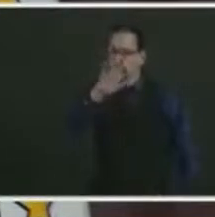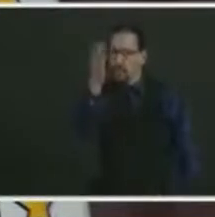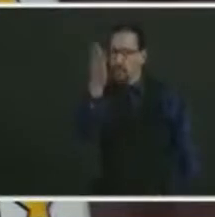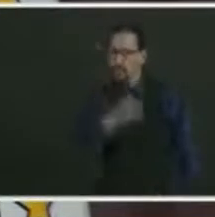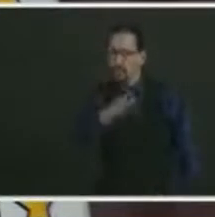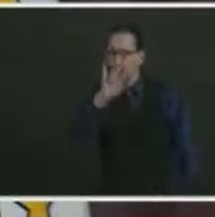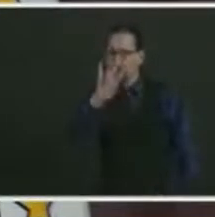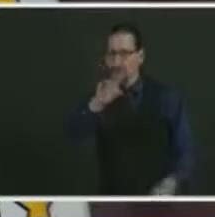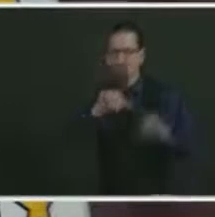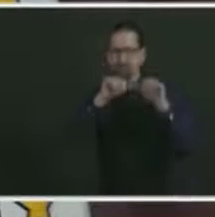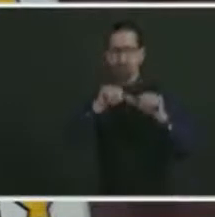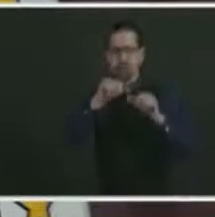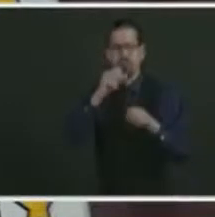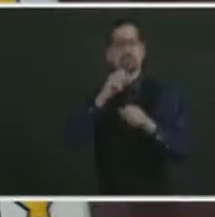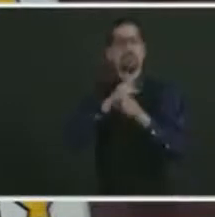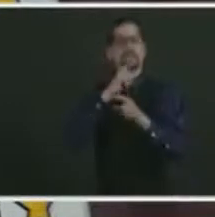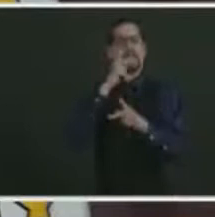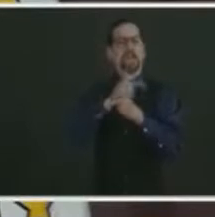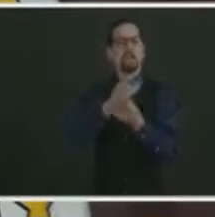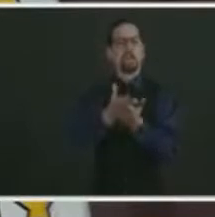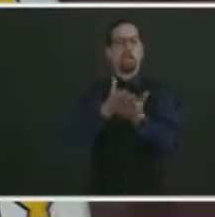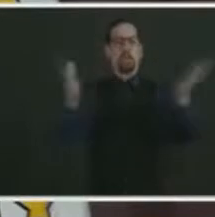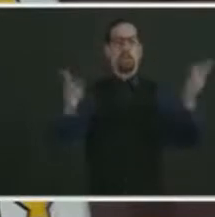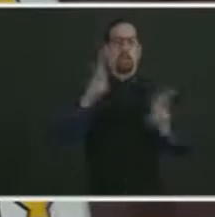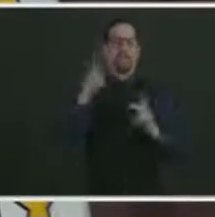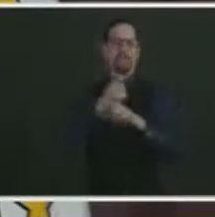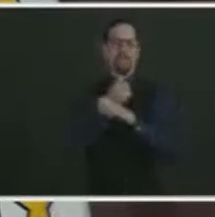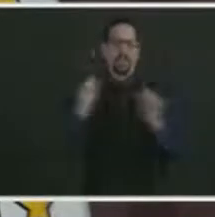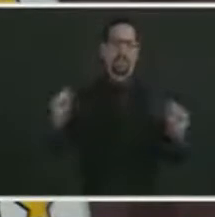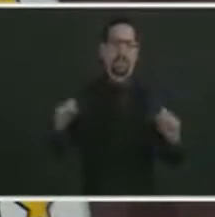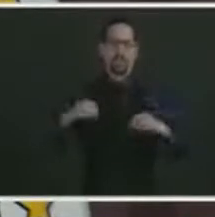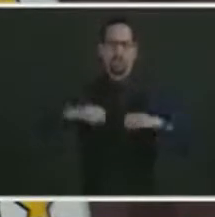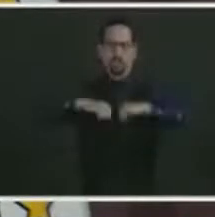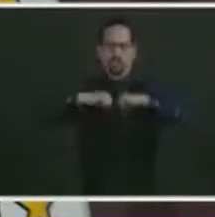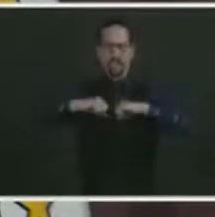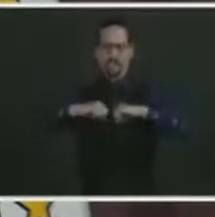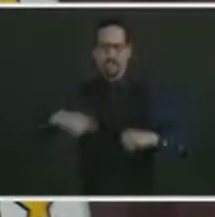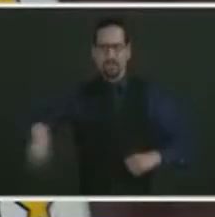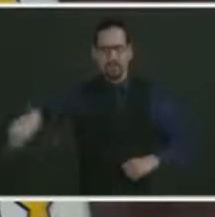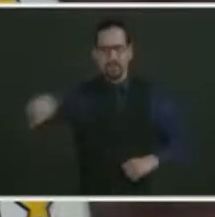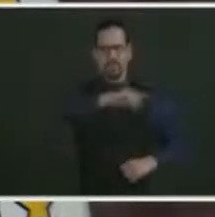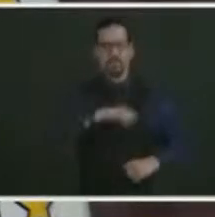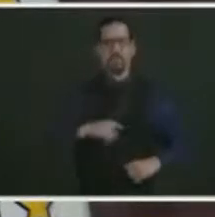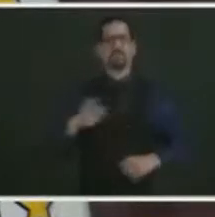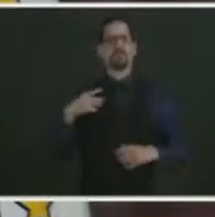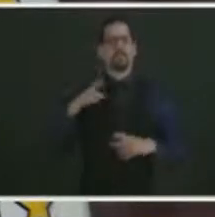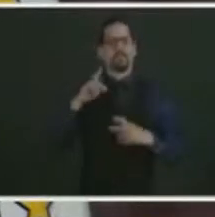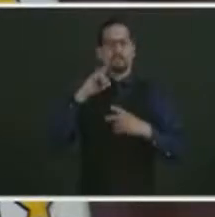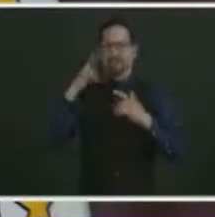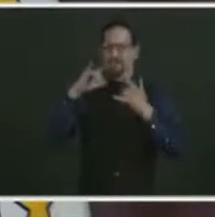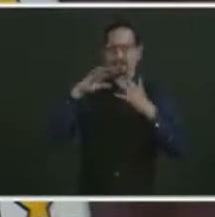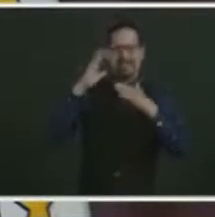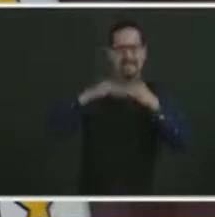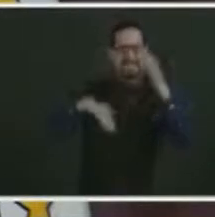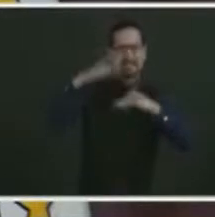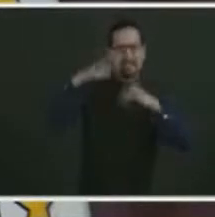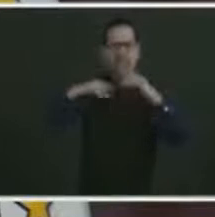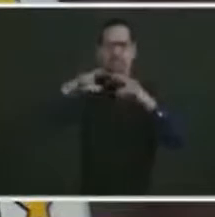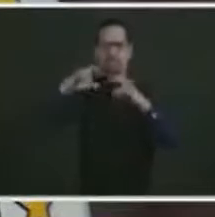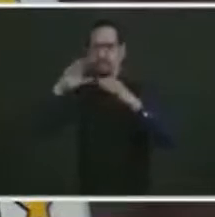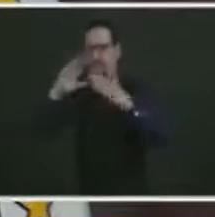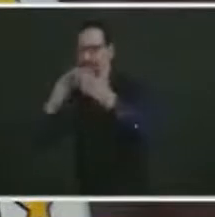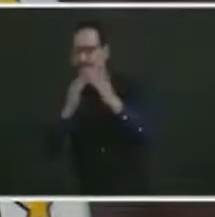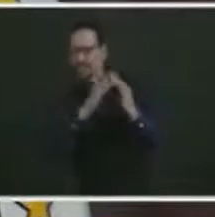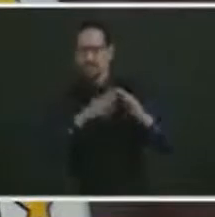protect our critical infrastructure. I would say that because of their hard work, their professionalism,